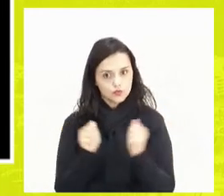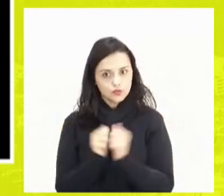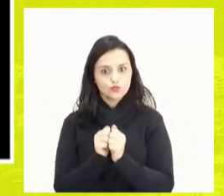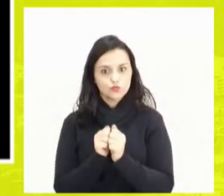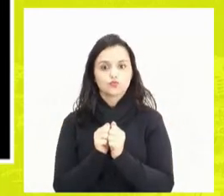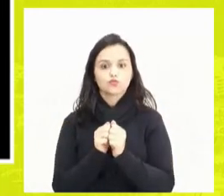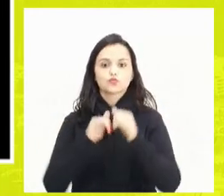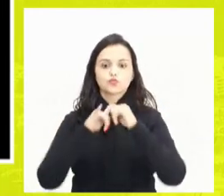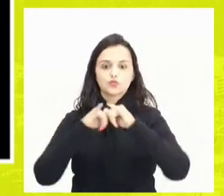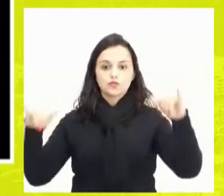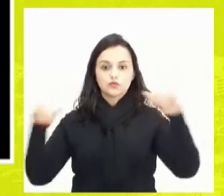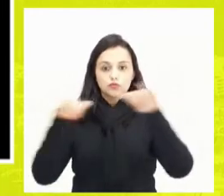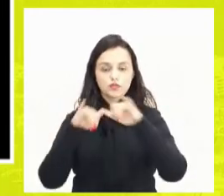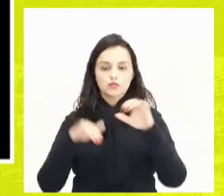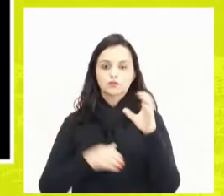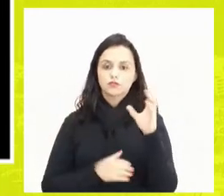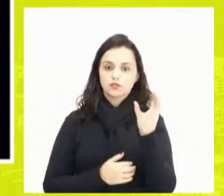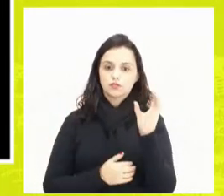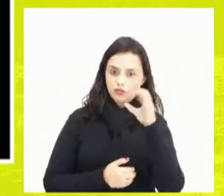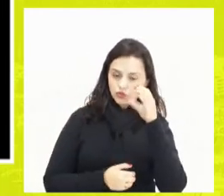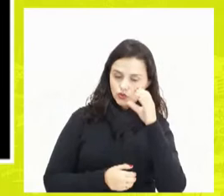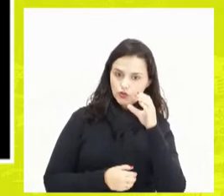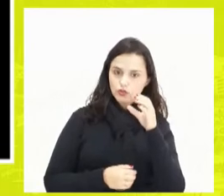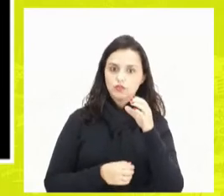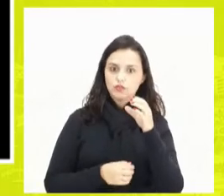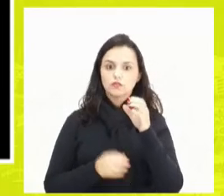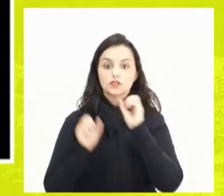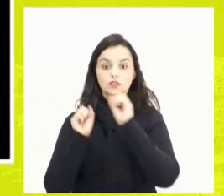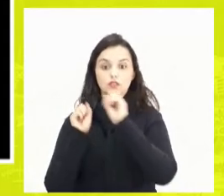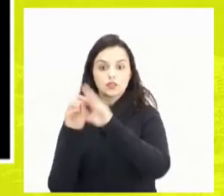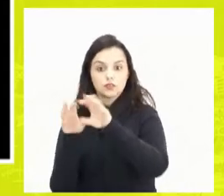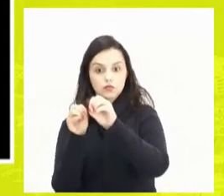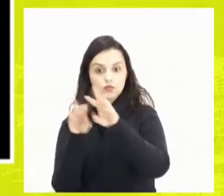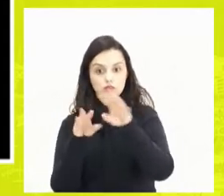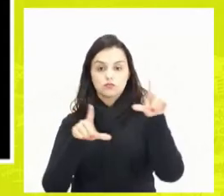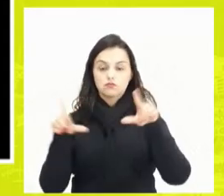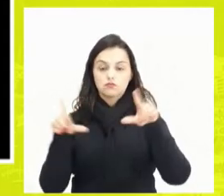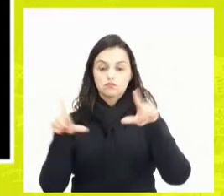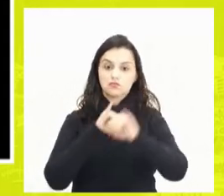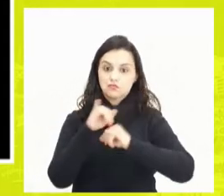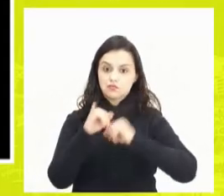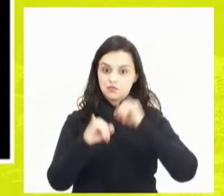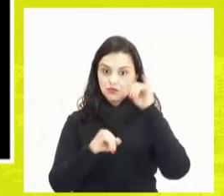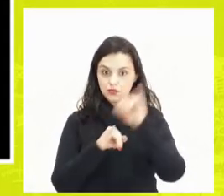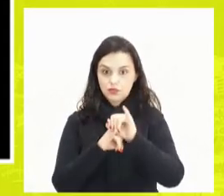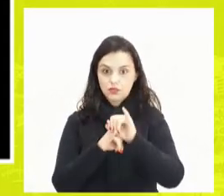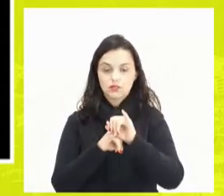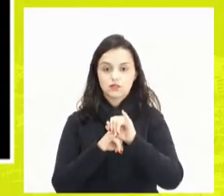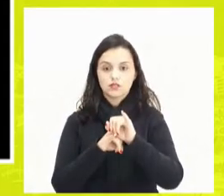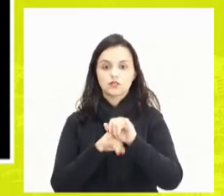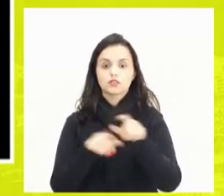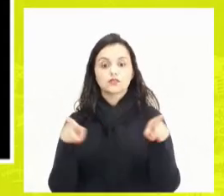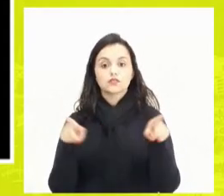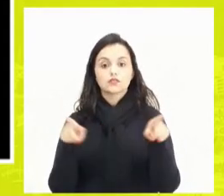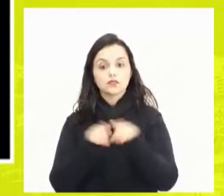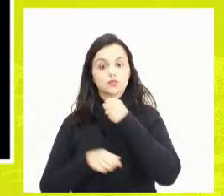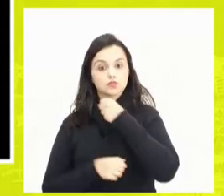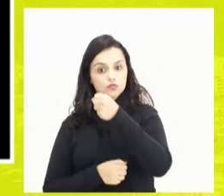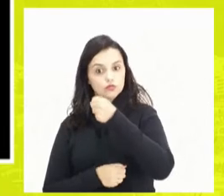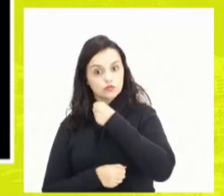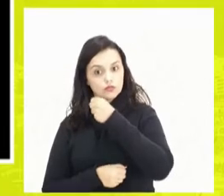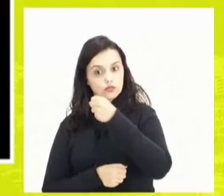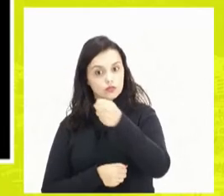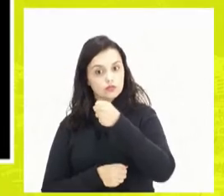both ways we have to walk together with the media education with scientific